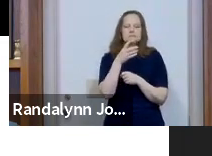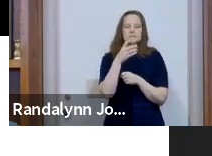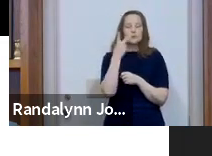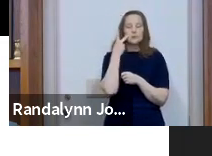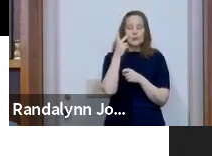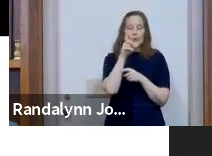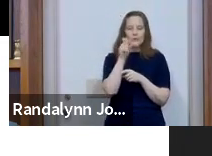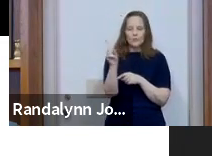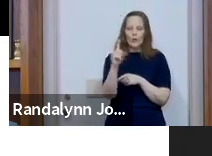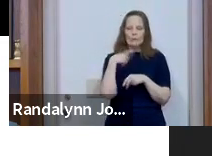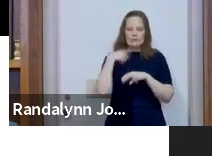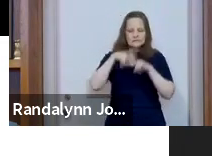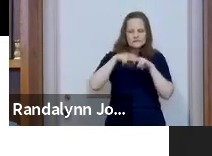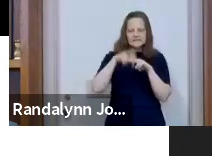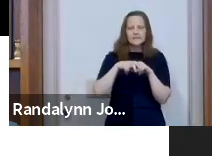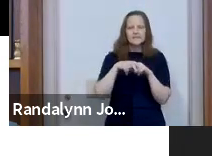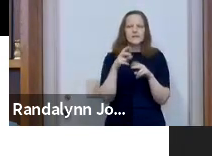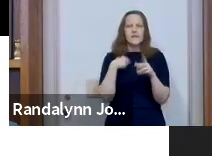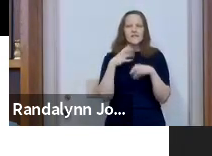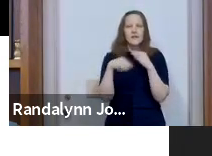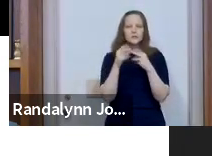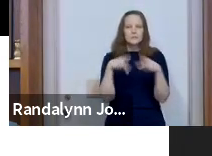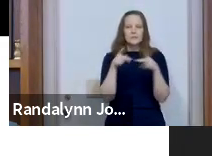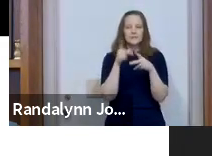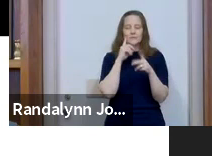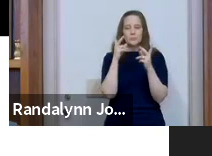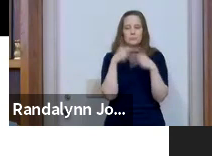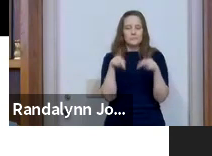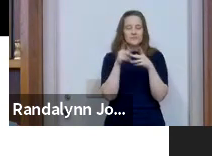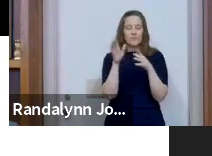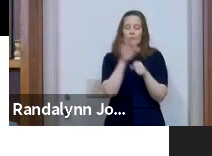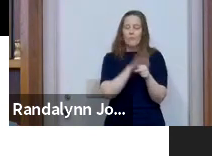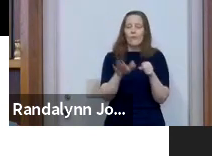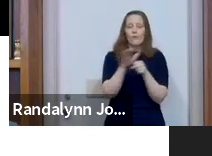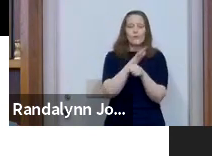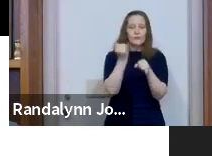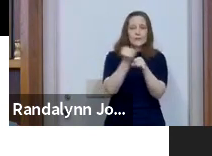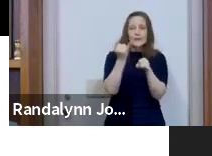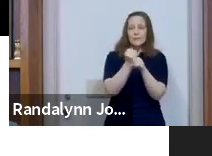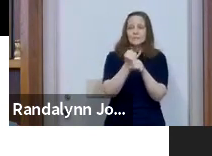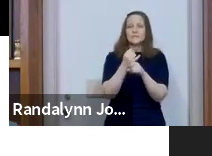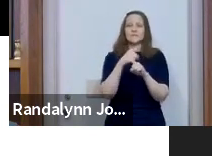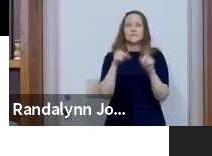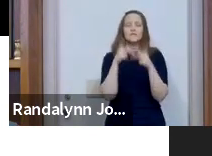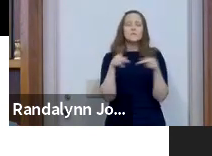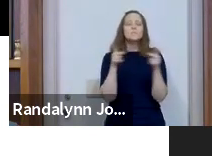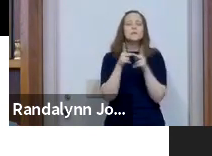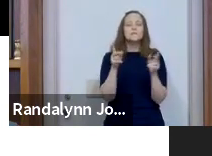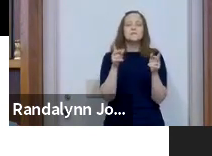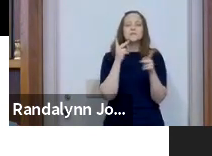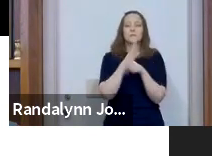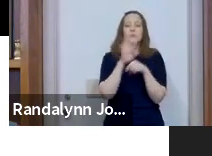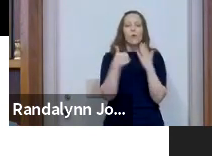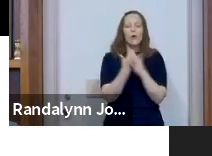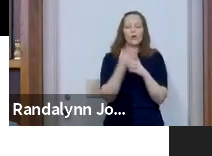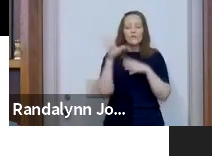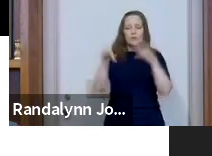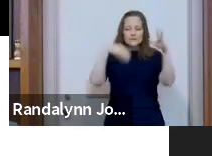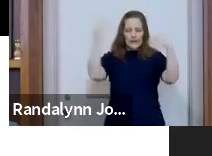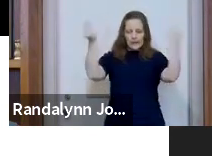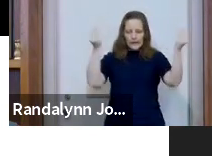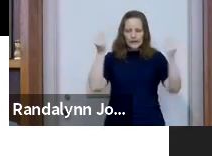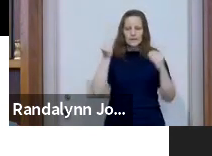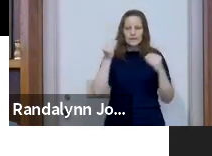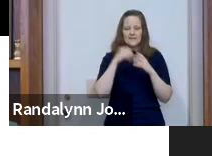are providing extra spaces for folks in places all over campus as best we can. We will keep all of our satellite locations open, those in